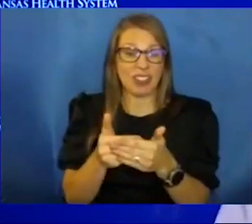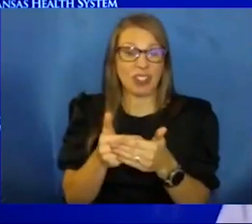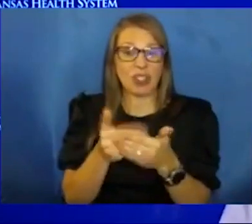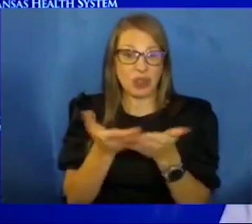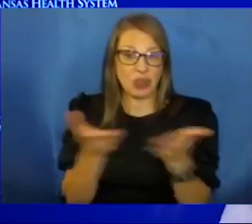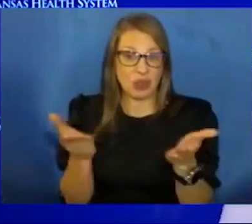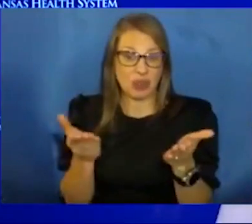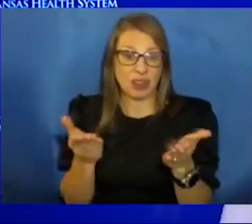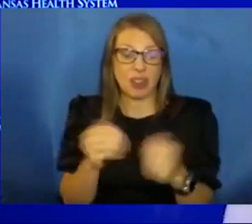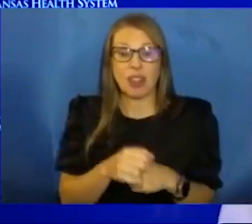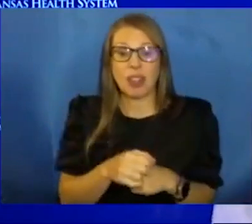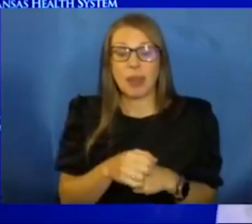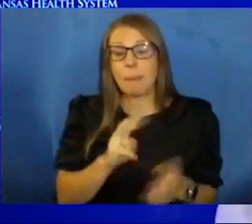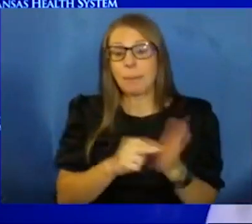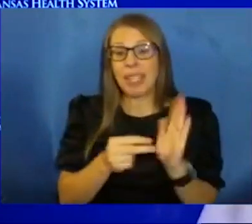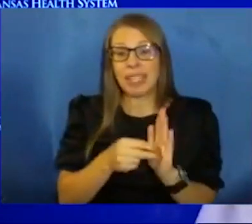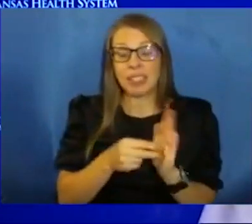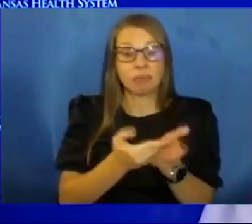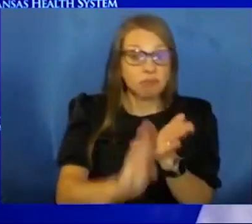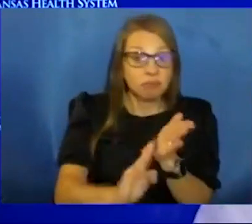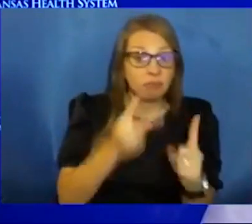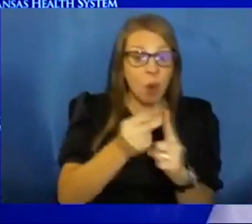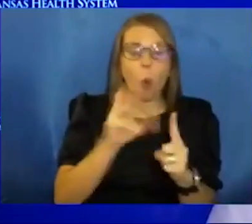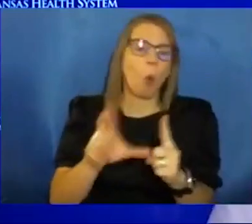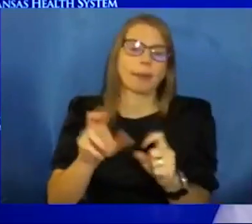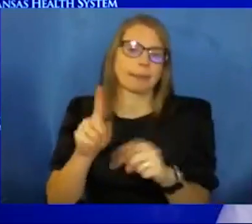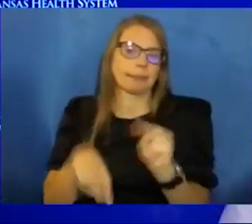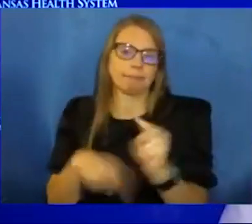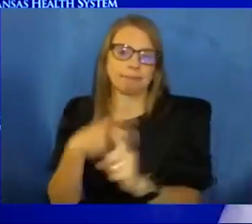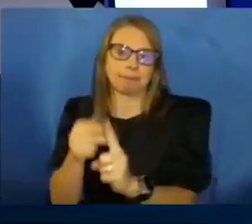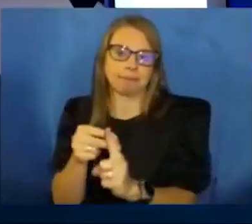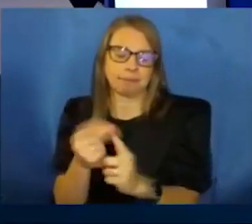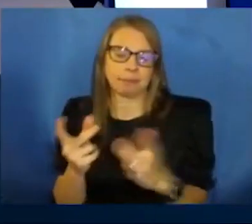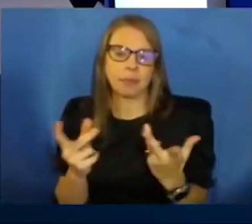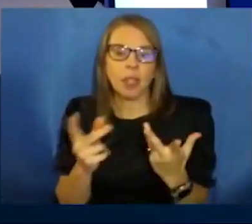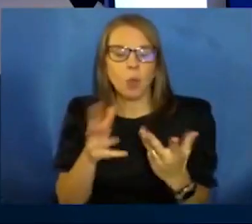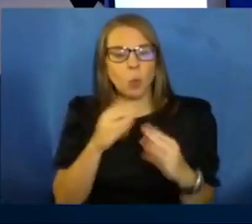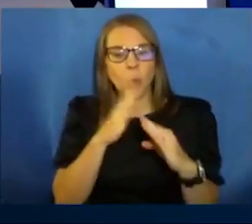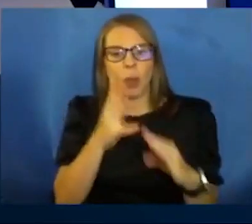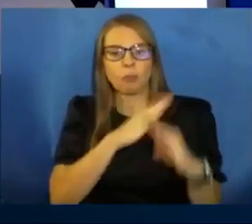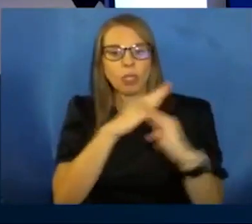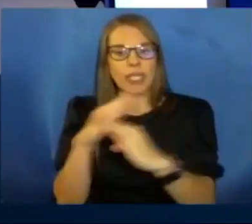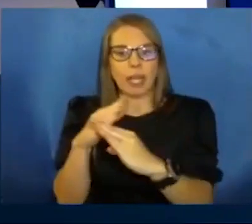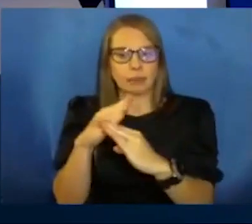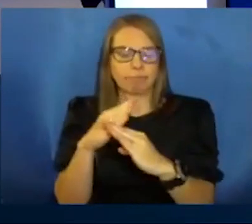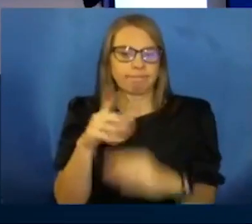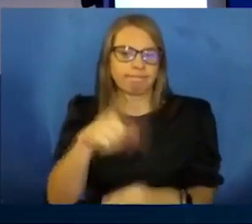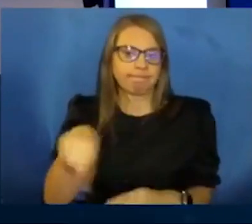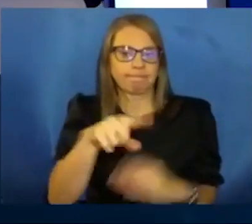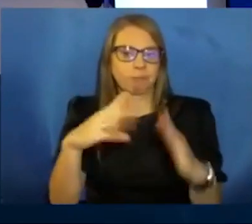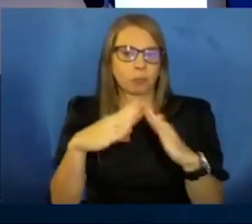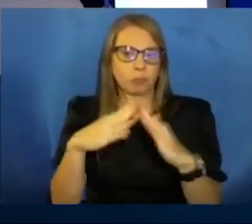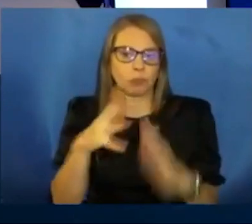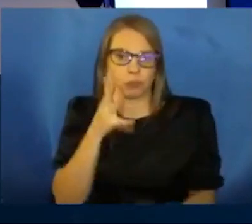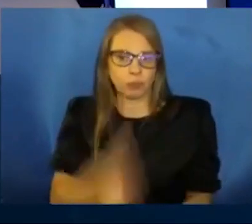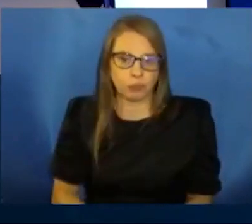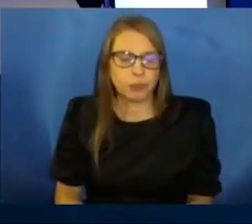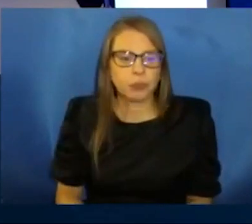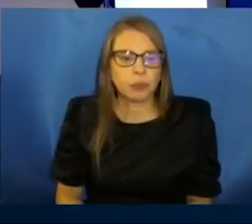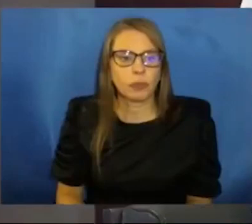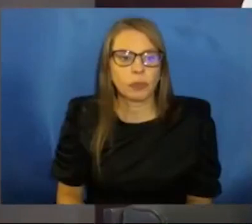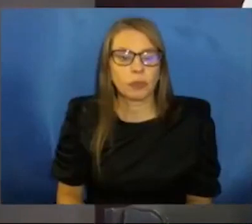your family. Because we know that the more people that are vaccinated, there is an indirect effect of impacting and helping those